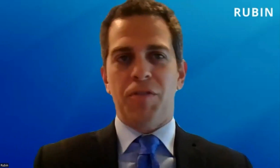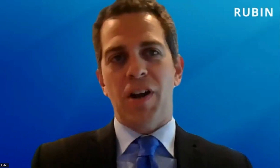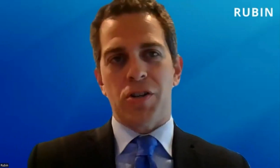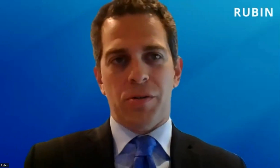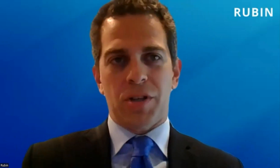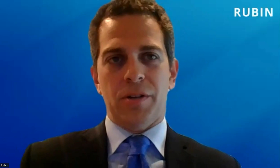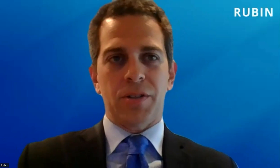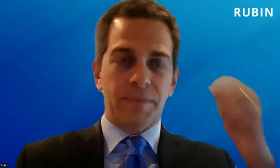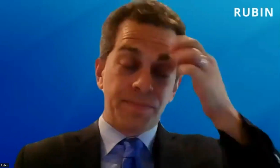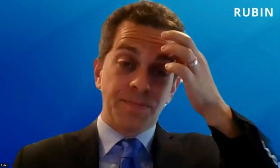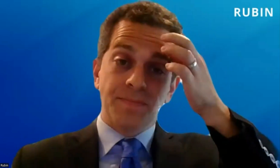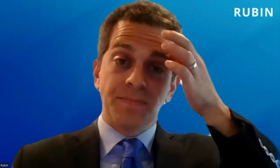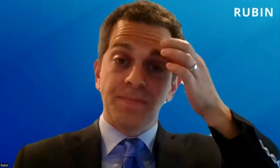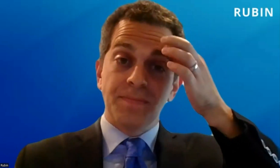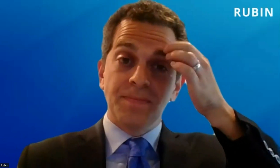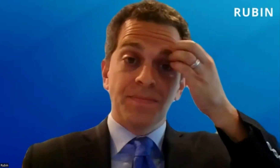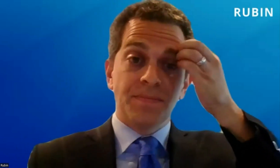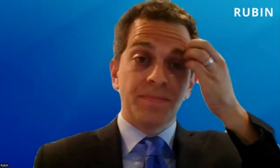those professional skills.